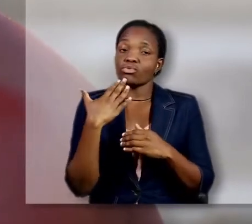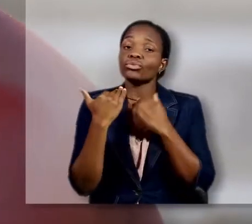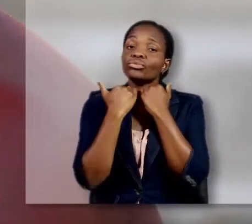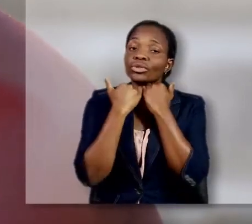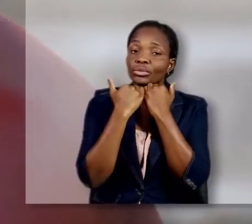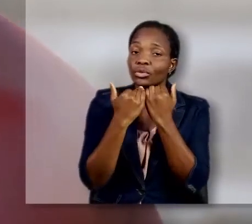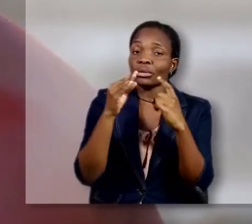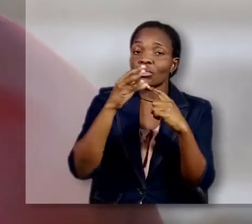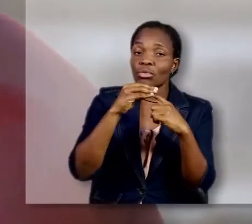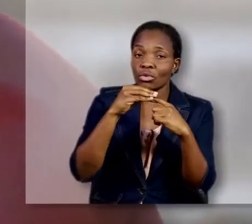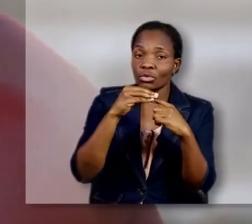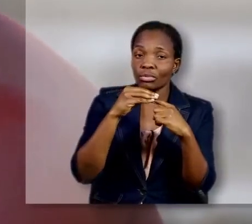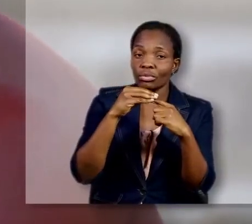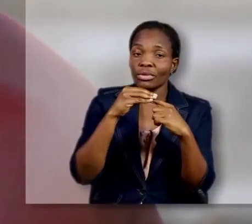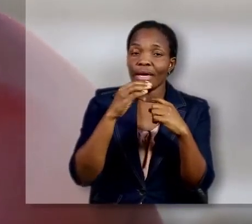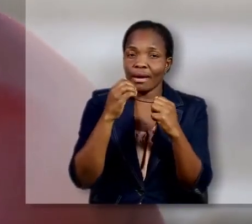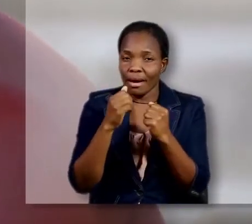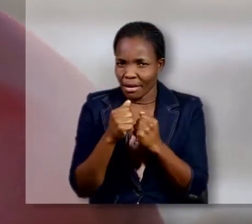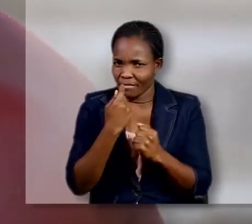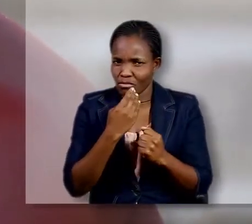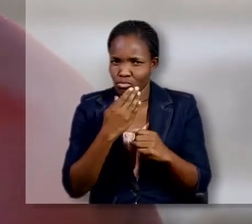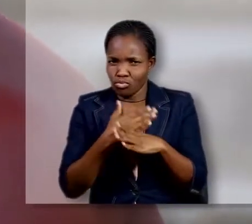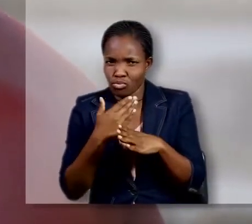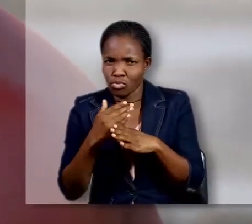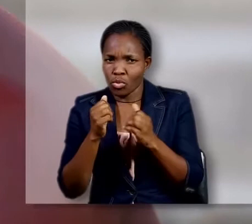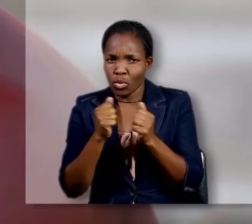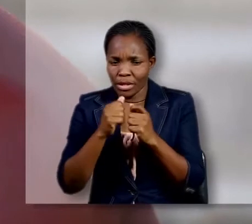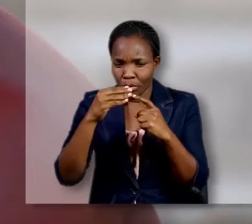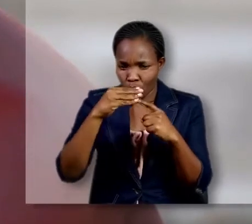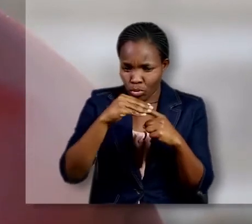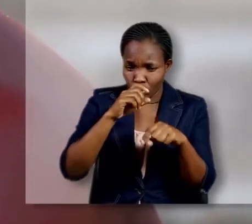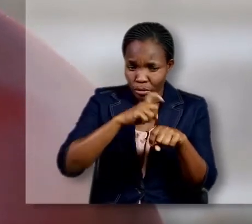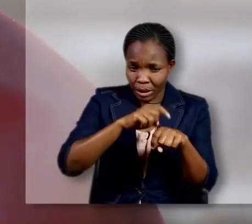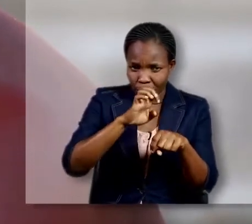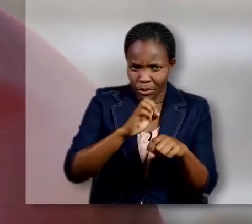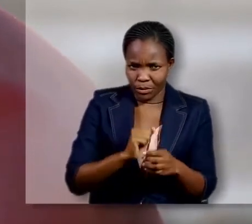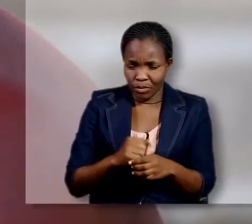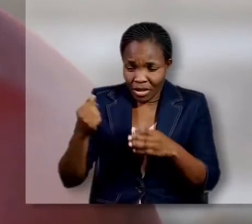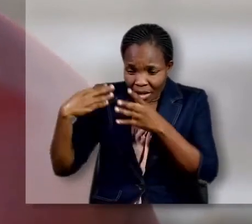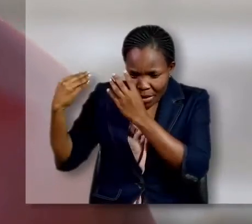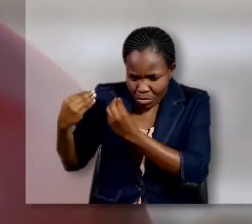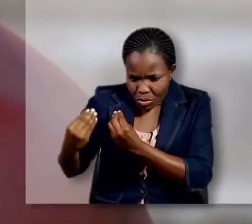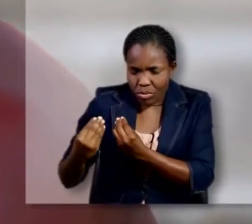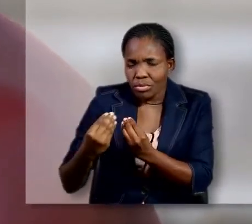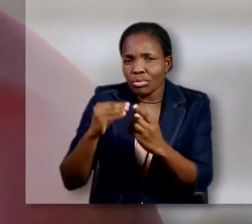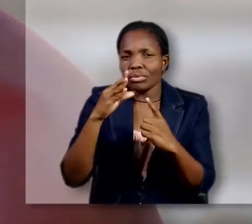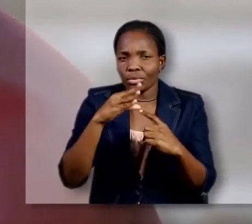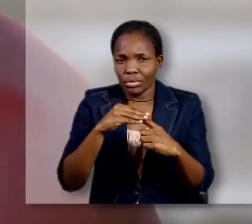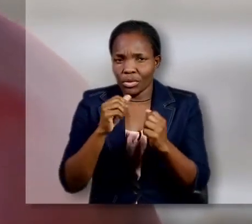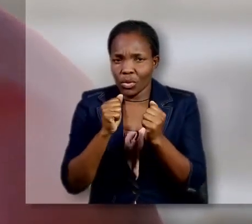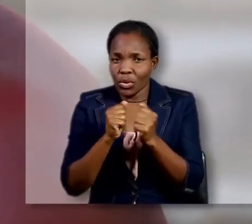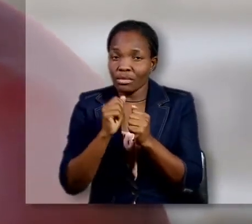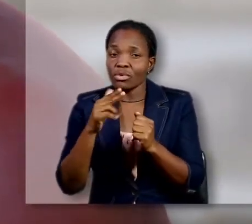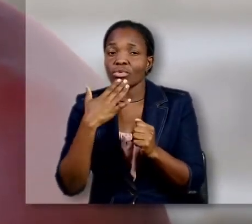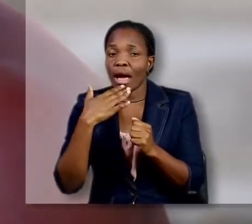system are an alternative or additional war chief in wartime, the hereditary chief, and the medicine man in most